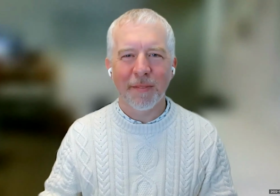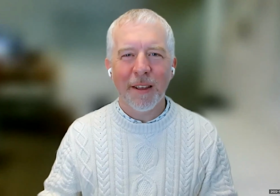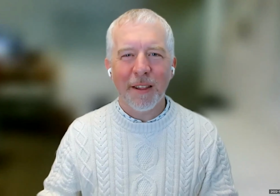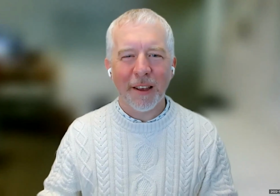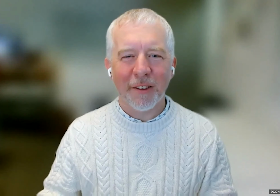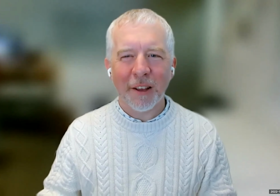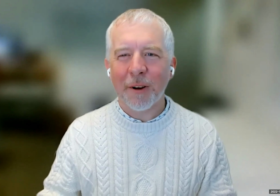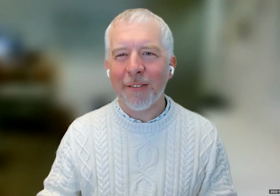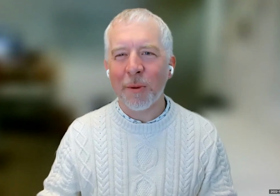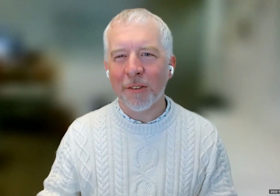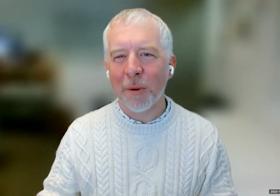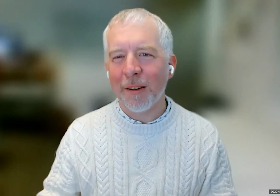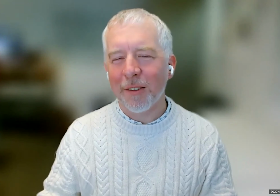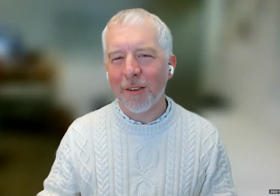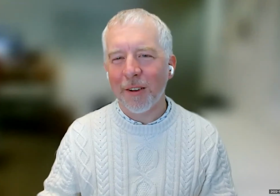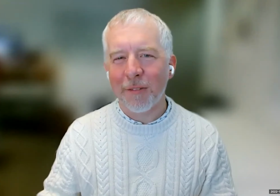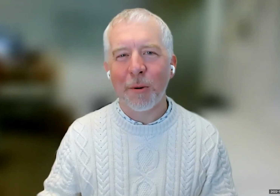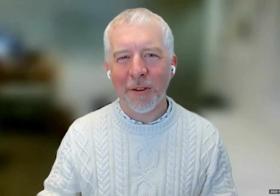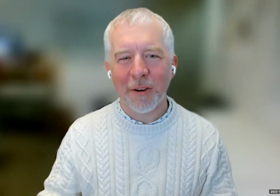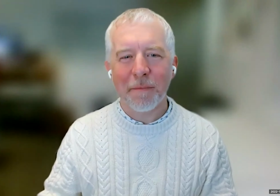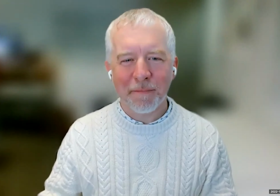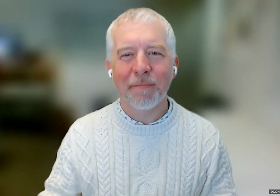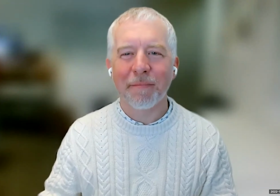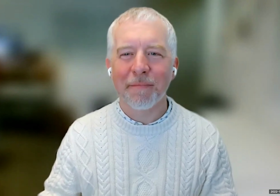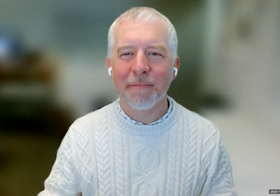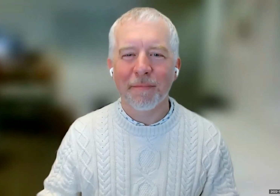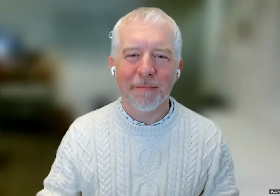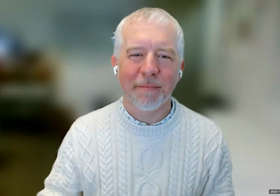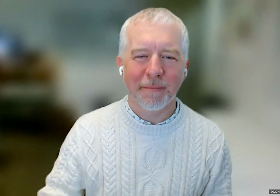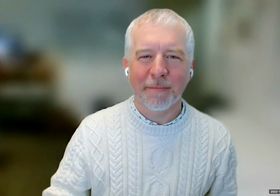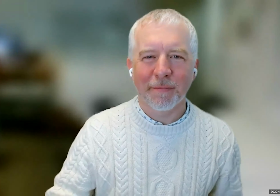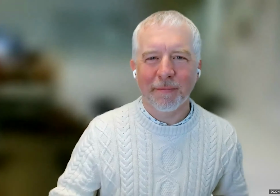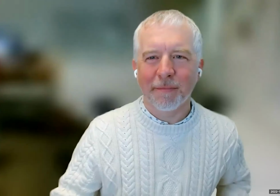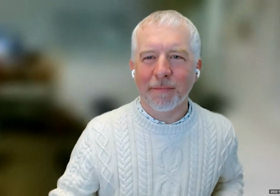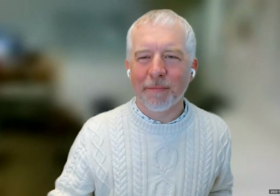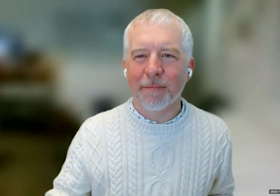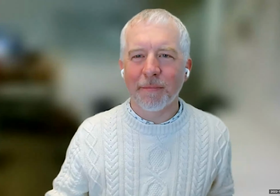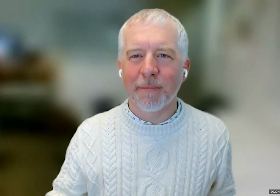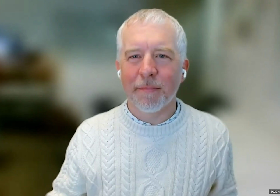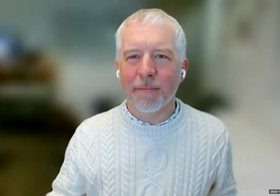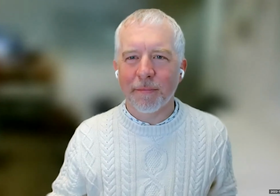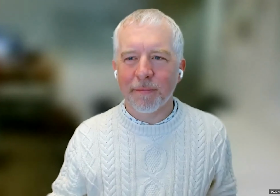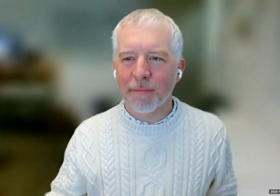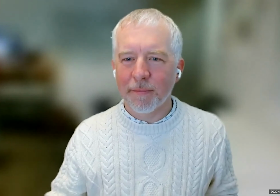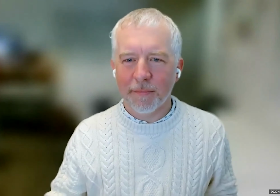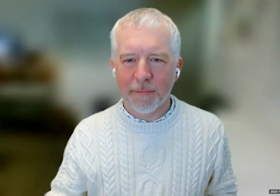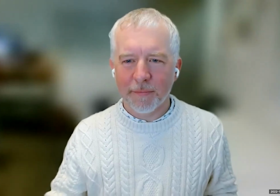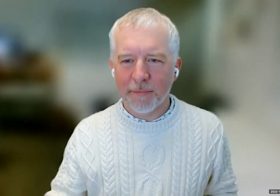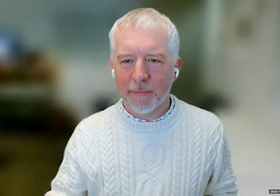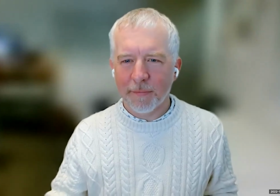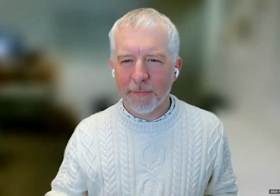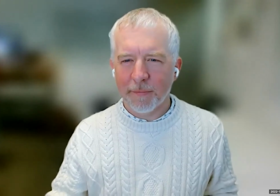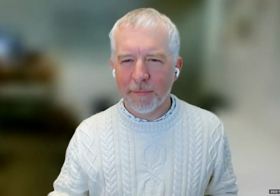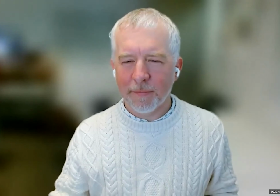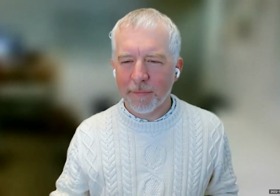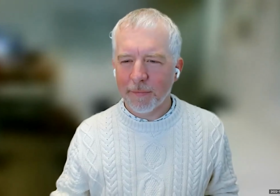fields. Thanks, and thanks for having me. It's great to have the opportunity. Fantastic, thanks. Okay, so I'm going to